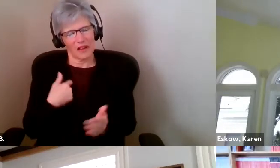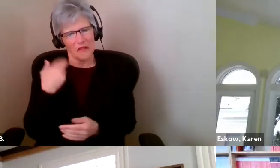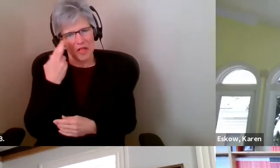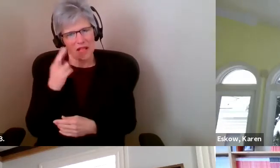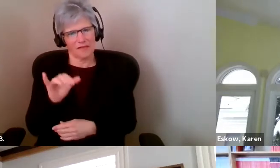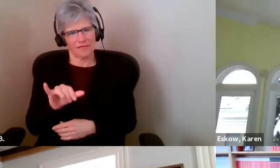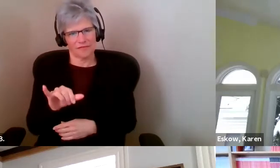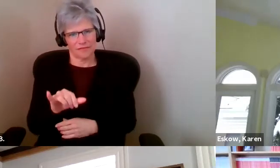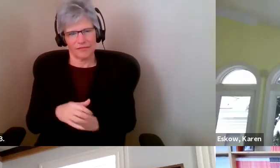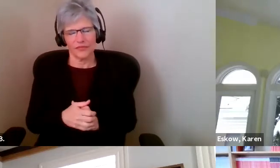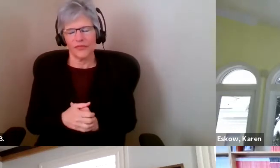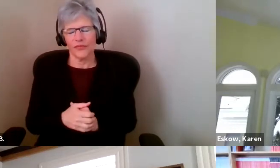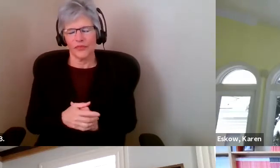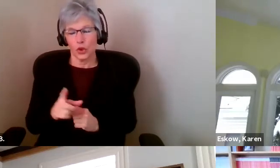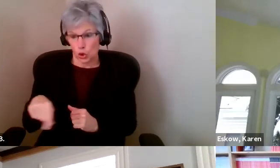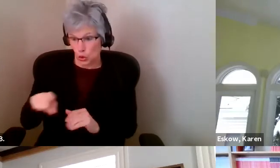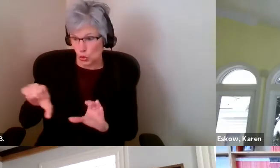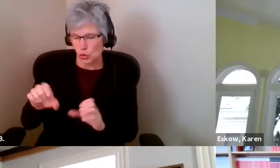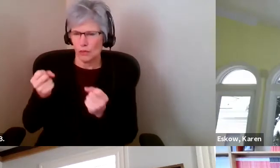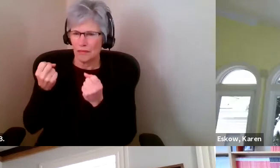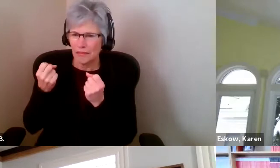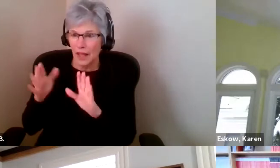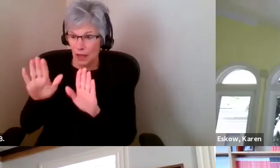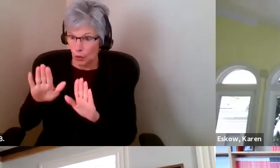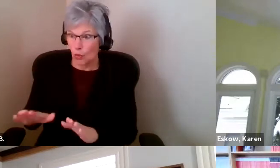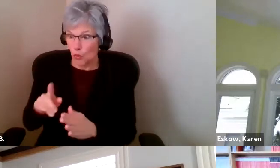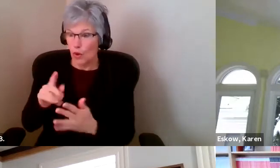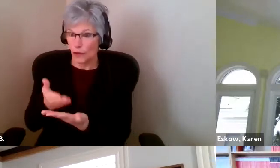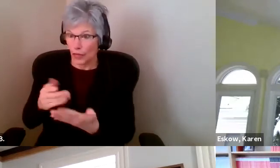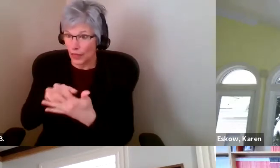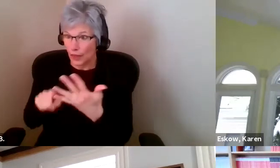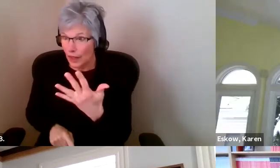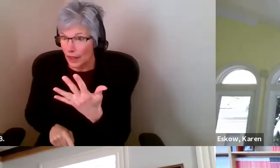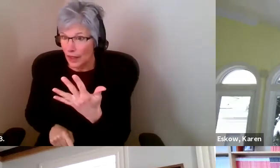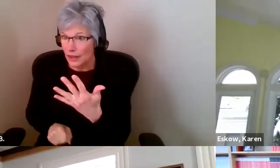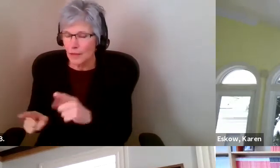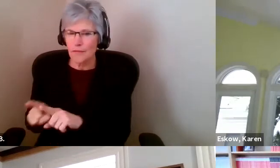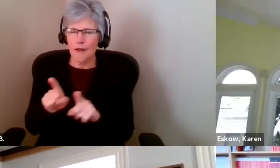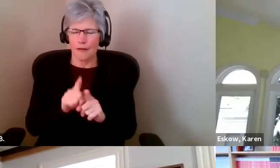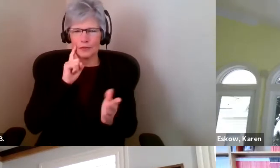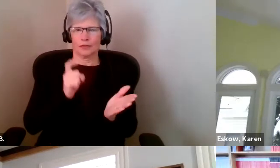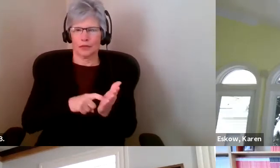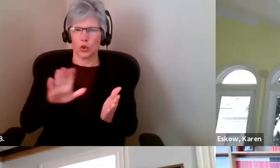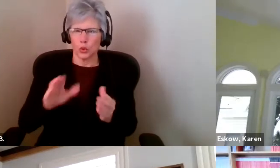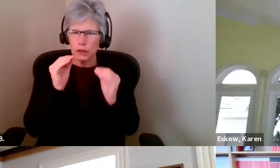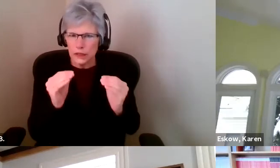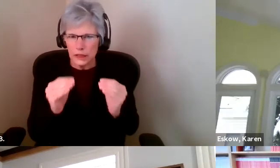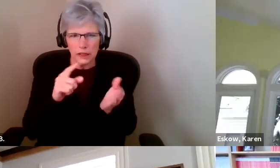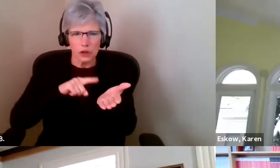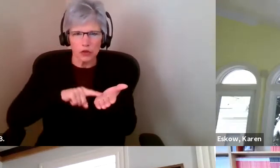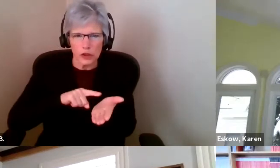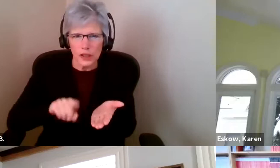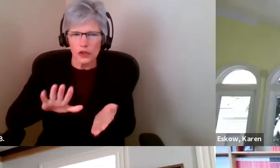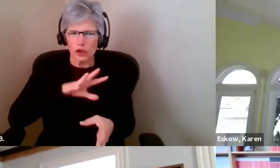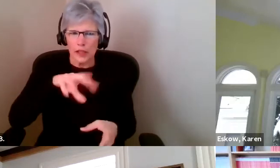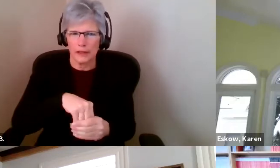to all the wonderful things you do, how much your teaching, your research, your engagement really